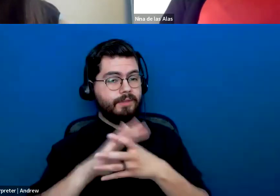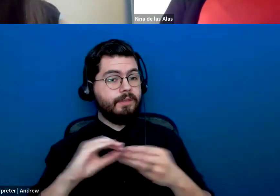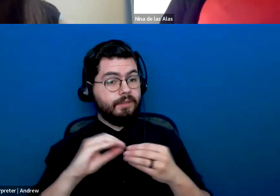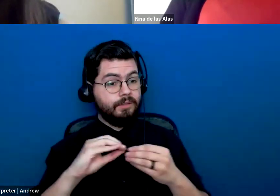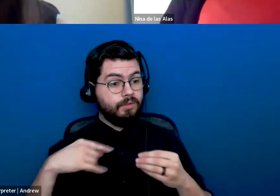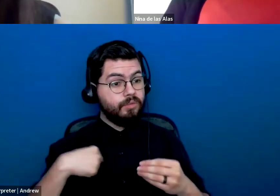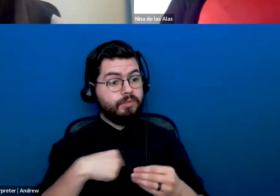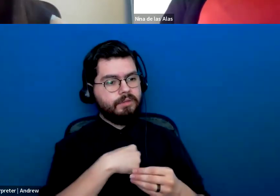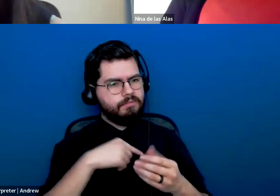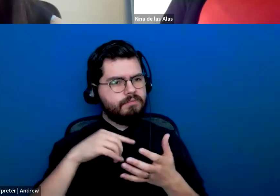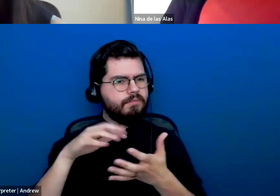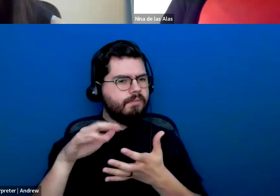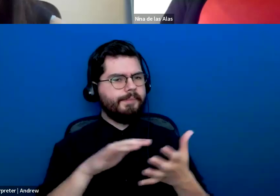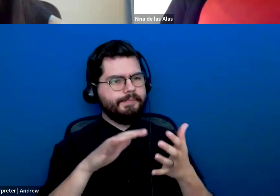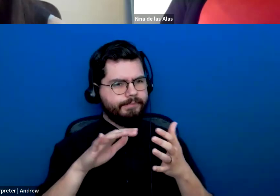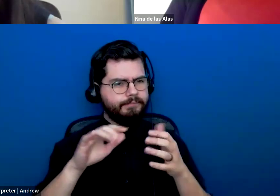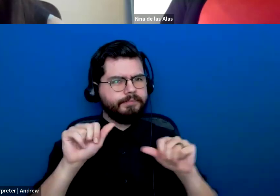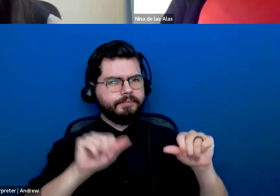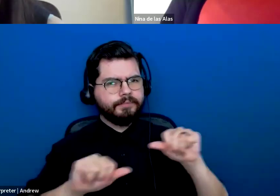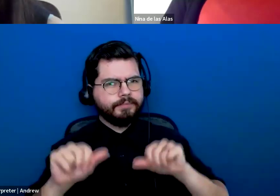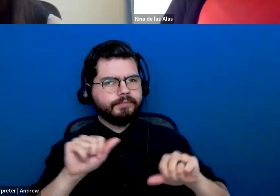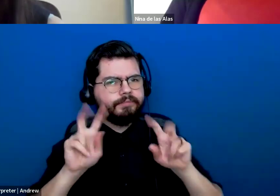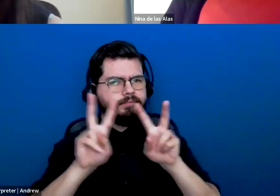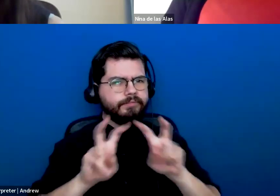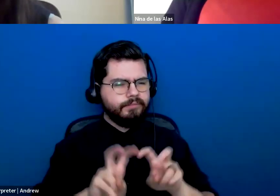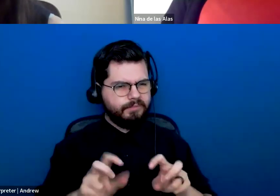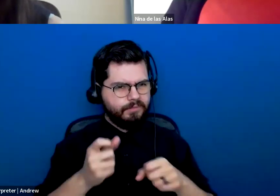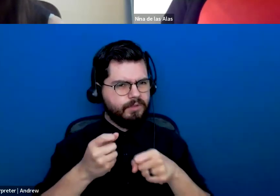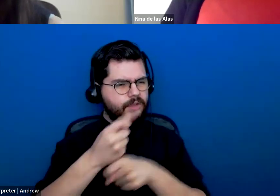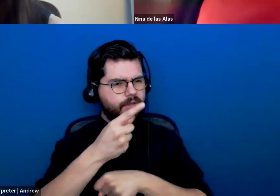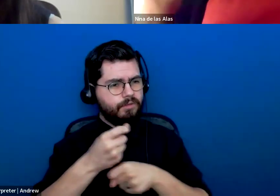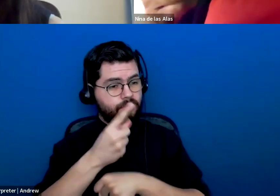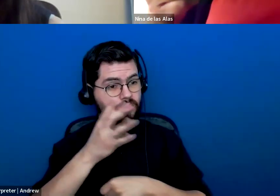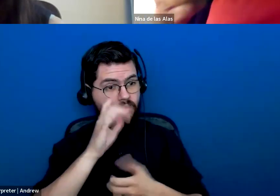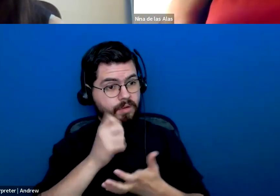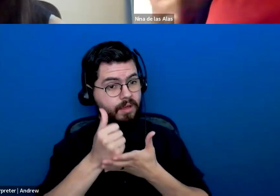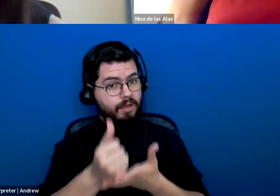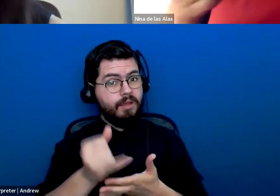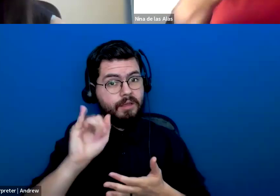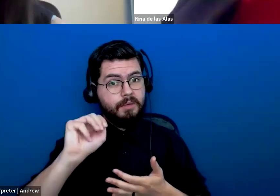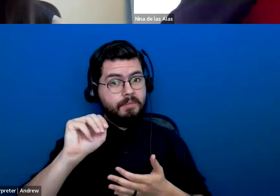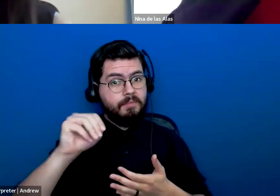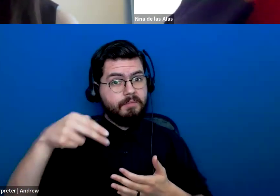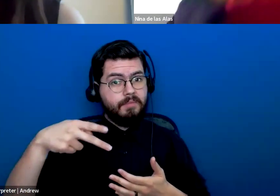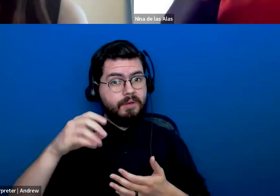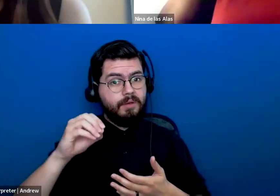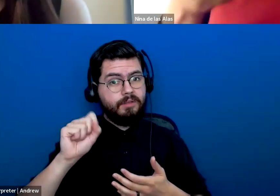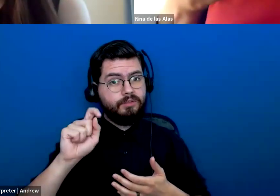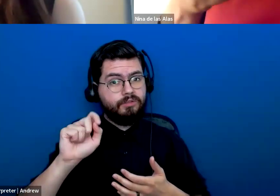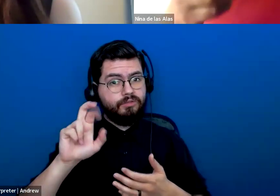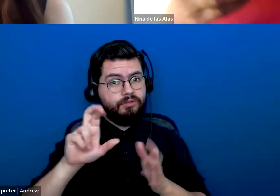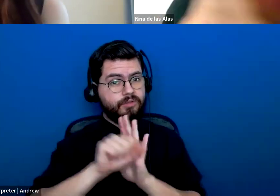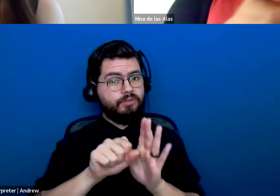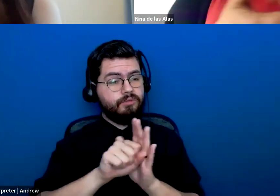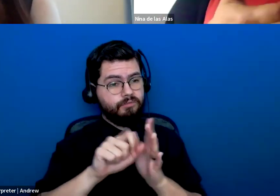annual assessments, how soon should we expect to see changes in imposter syndrome? So basically directly is if